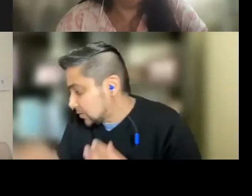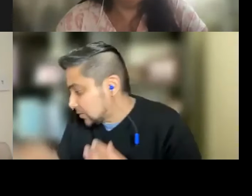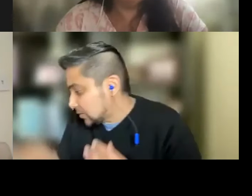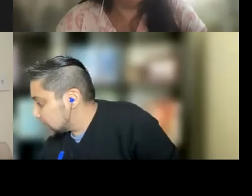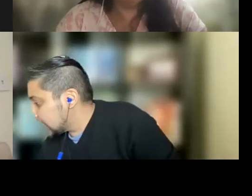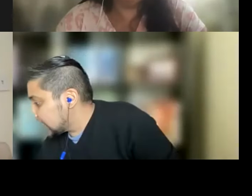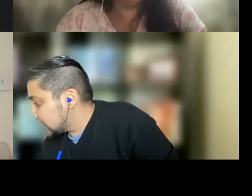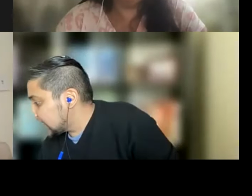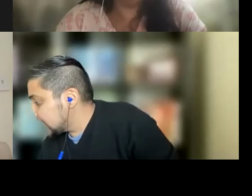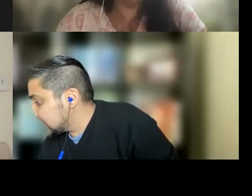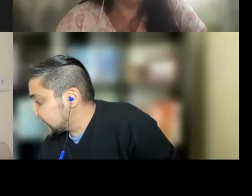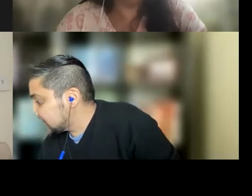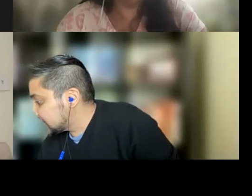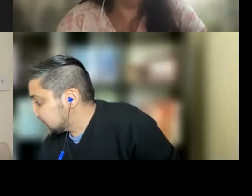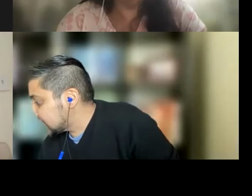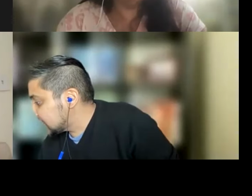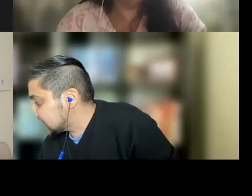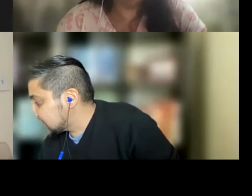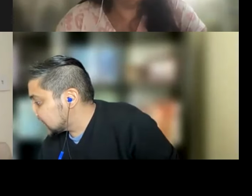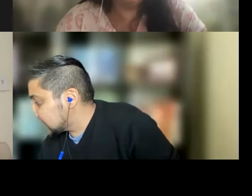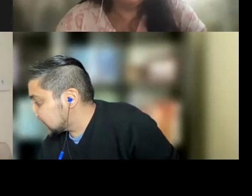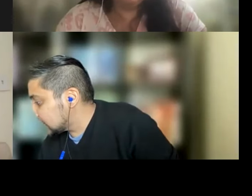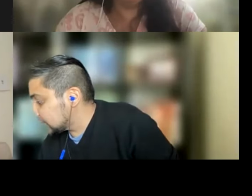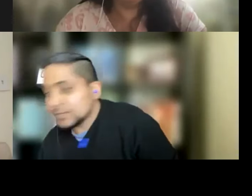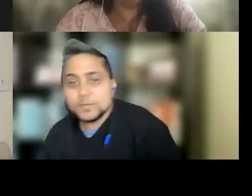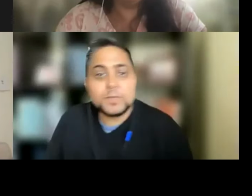So yeah. I think that'll just adjust.